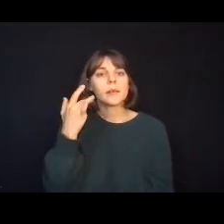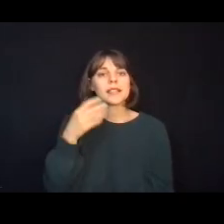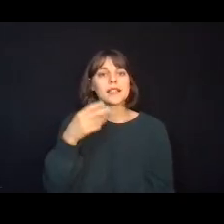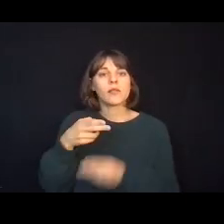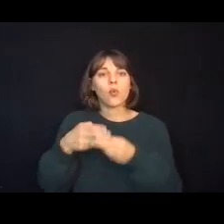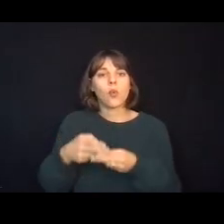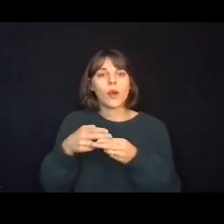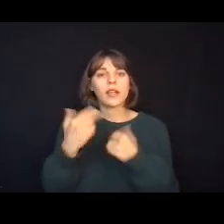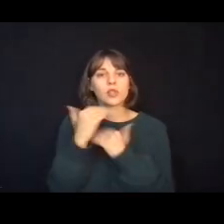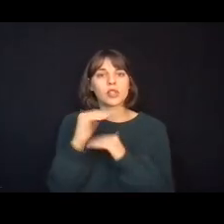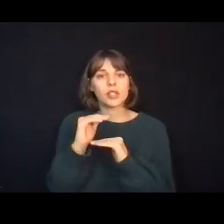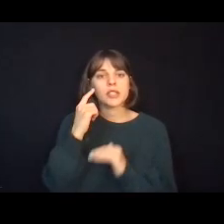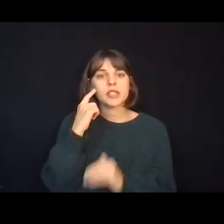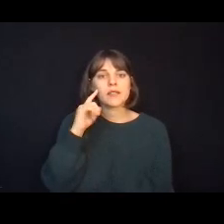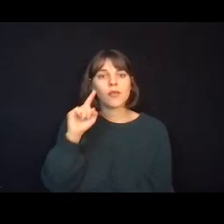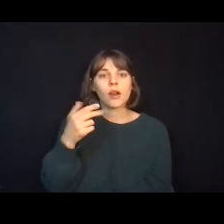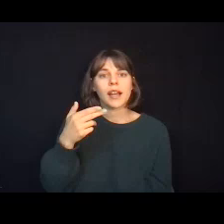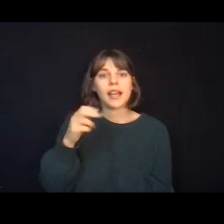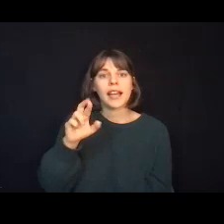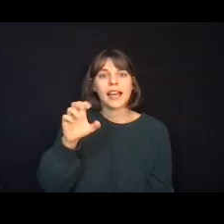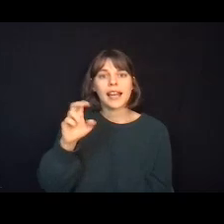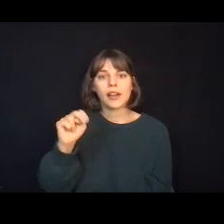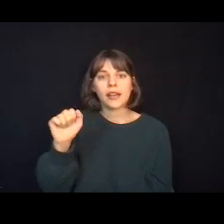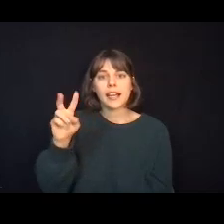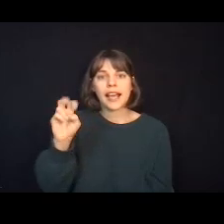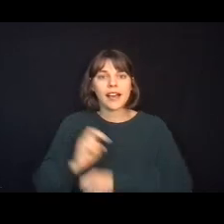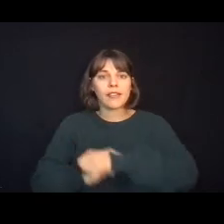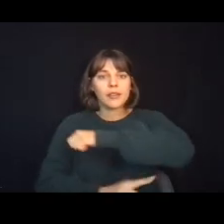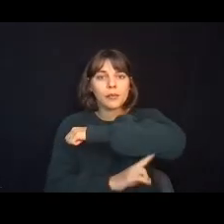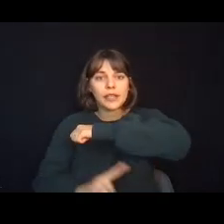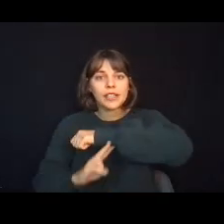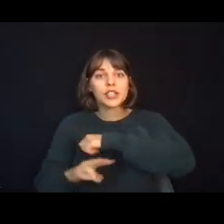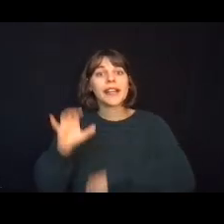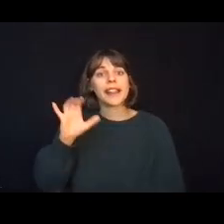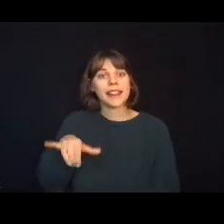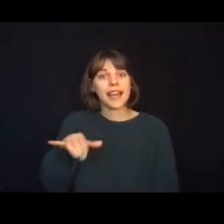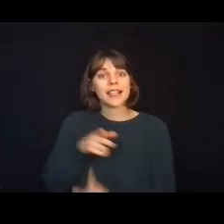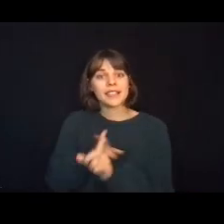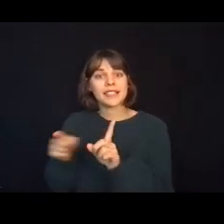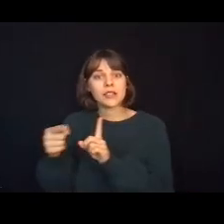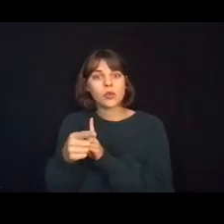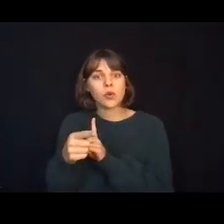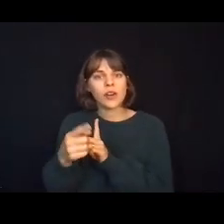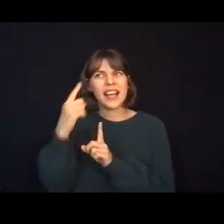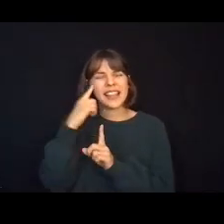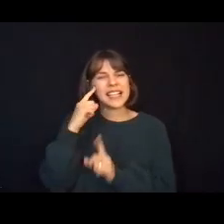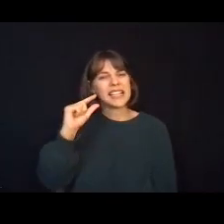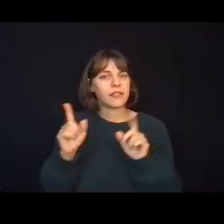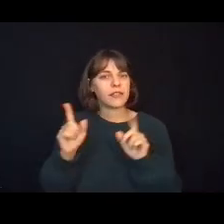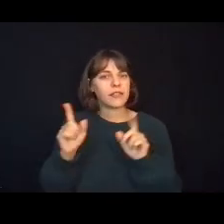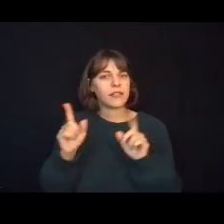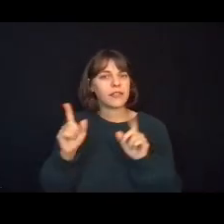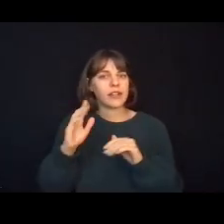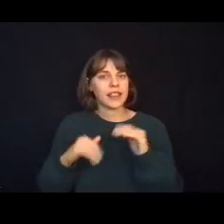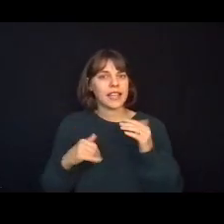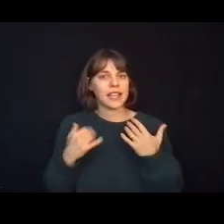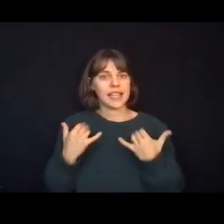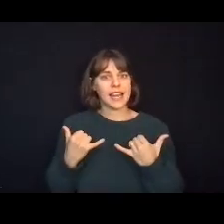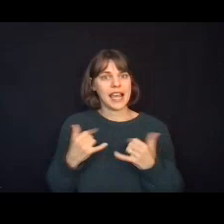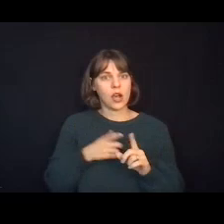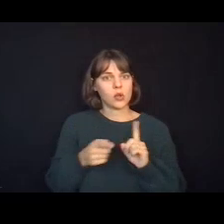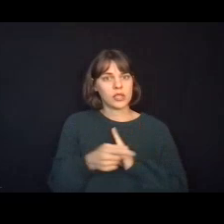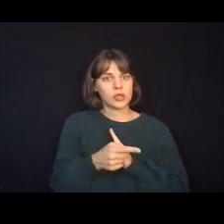on the Heron Avenue Bridge. So that detour, I think we're doing slightly different than what we're currently doing the detour